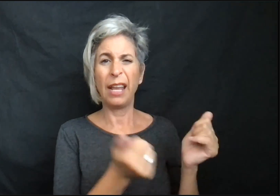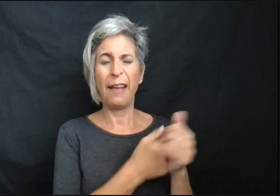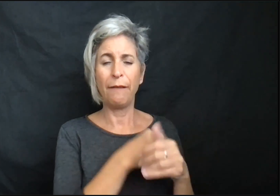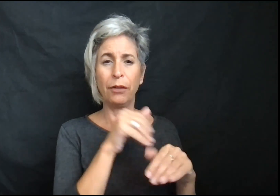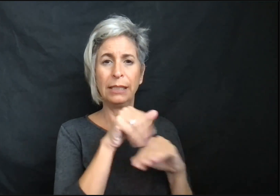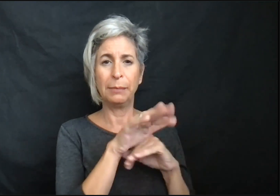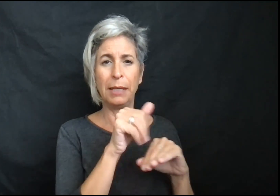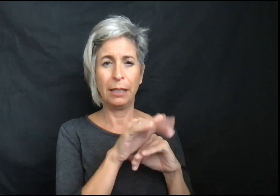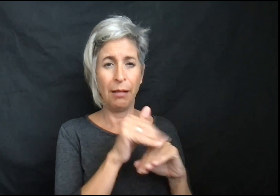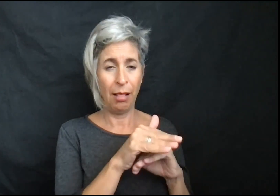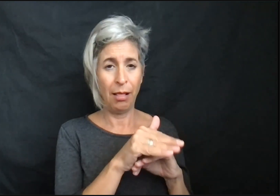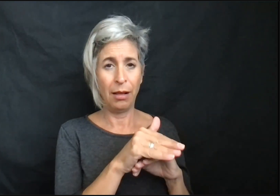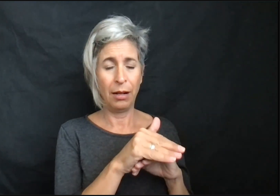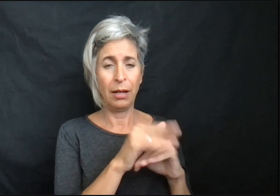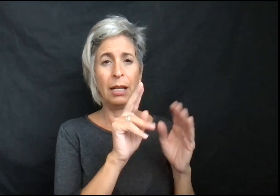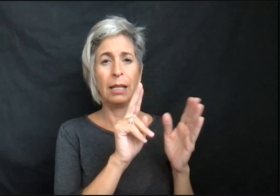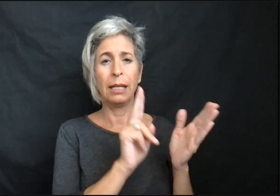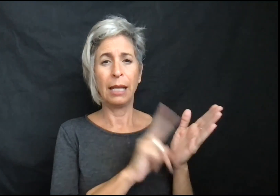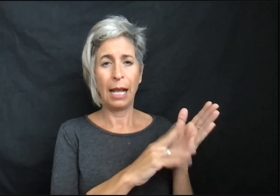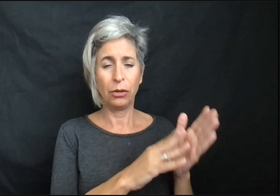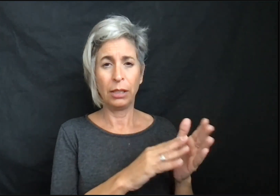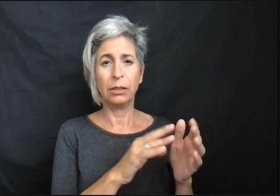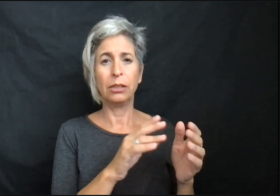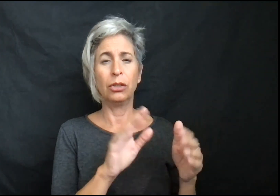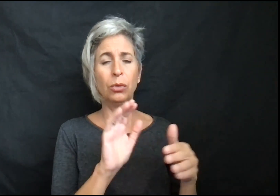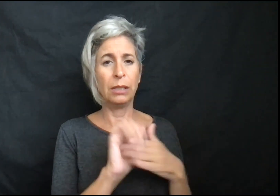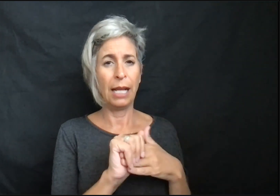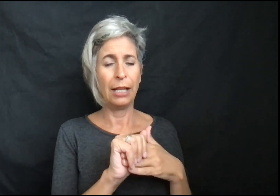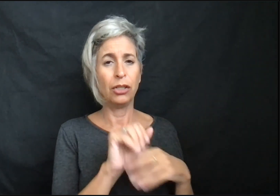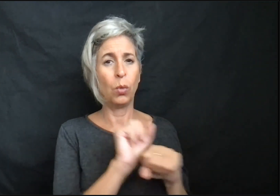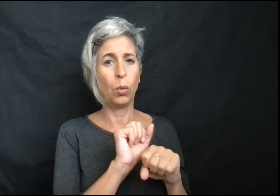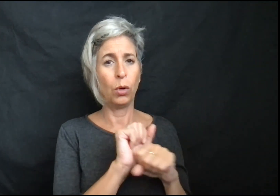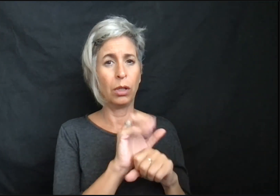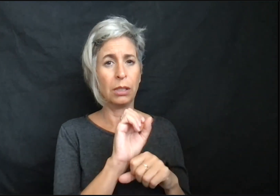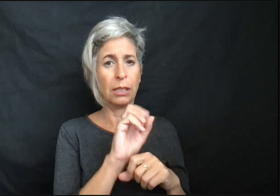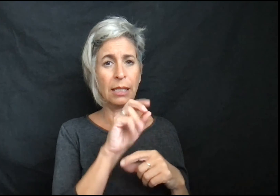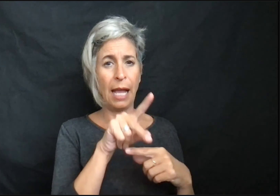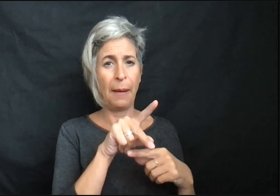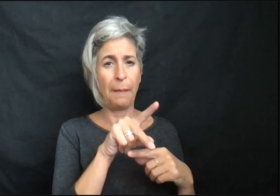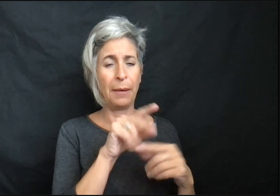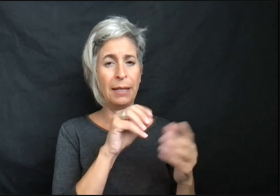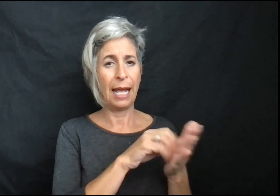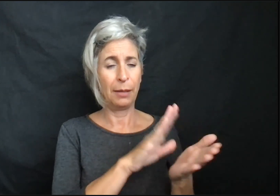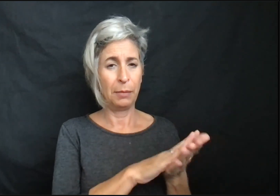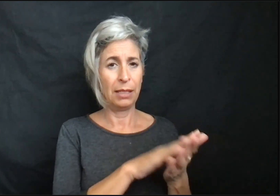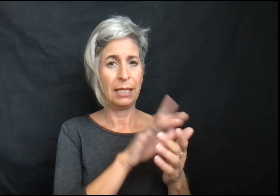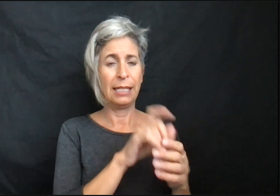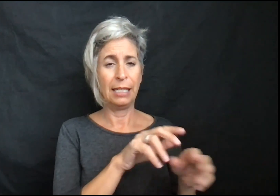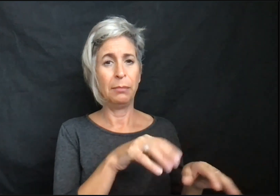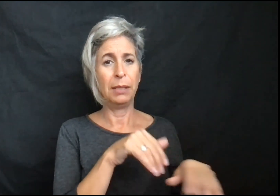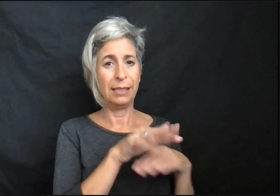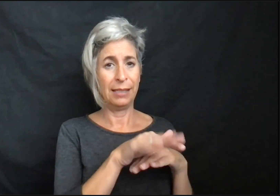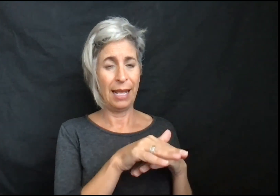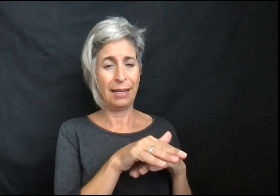the contractor's license, business tax receipt, and workers' comp documents need to be submitted each